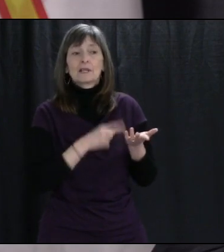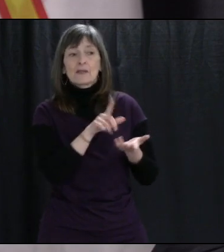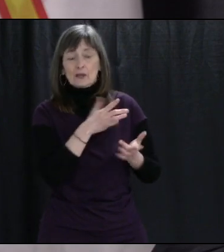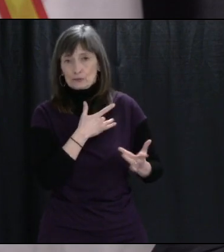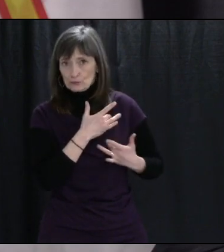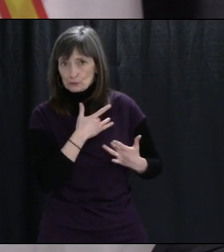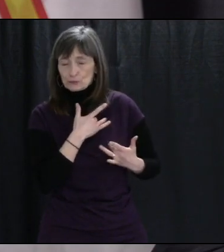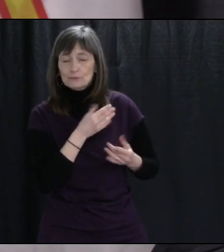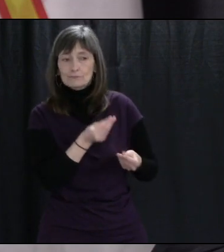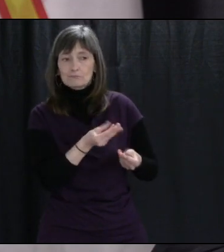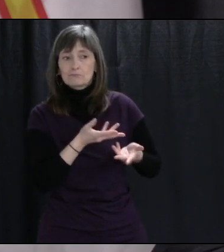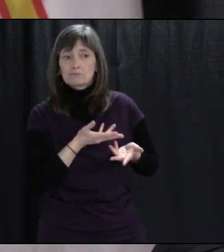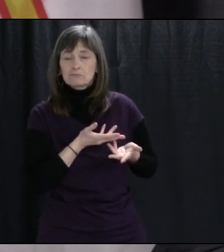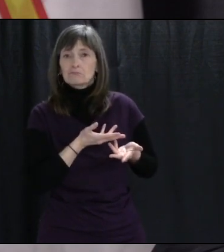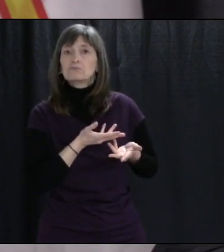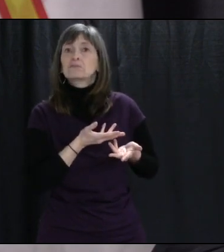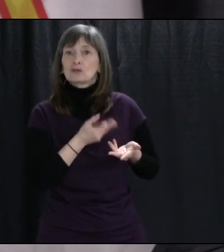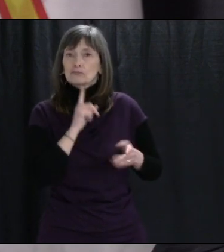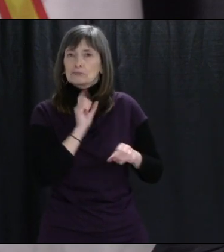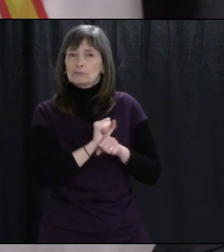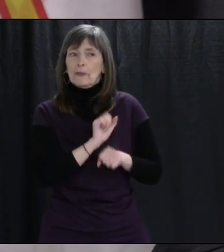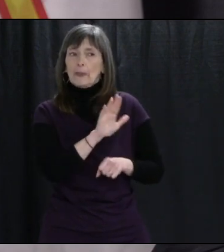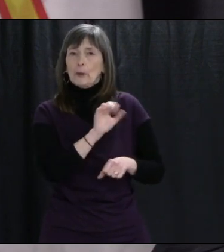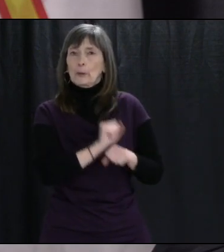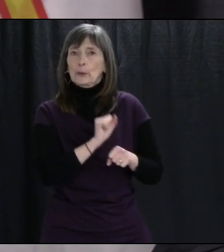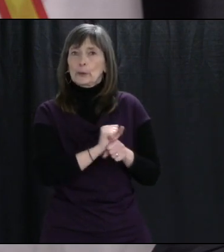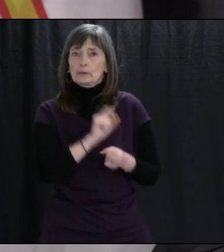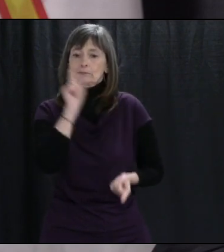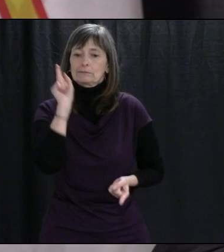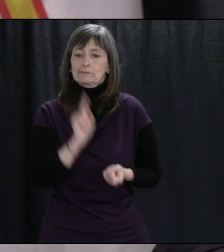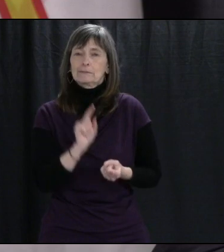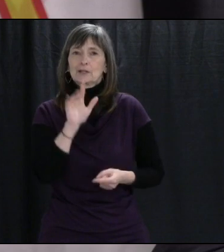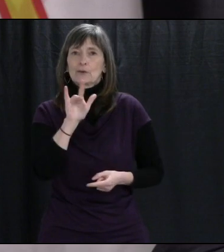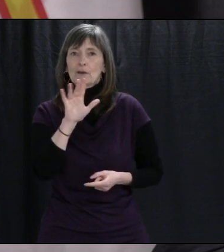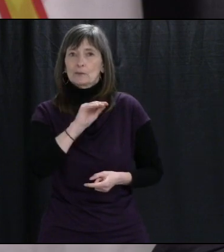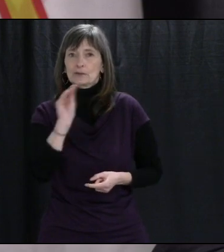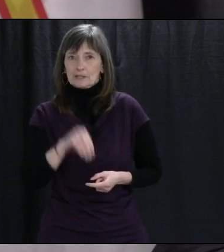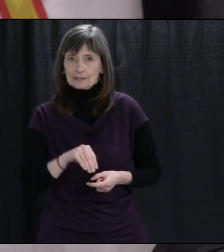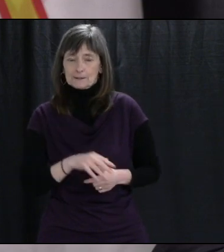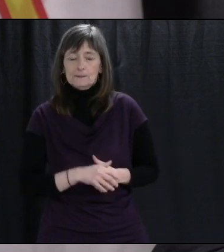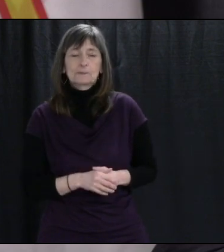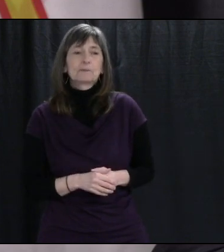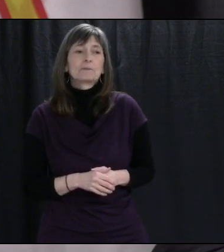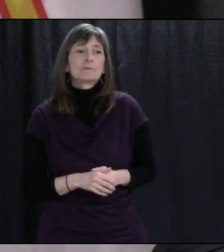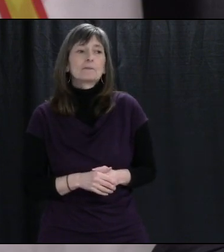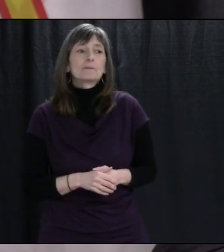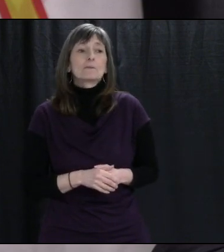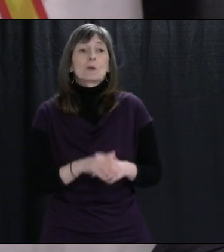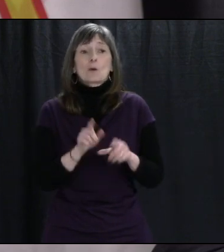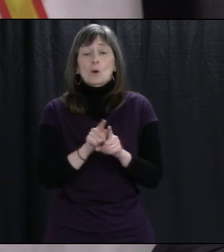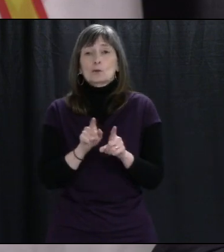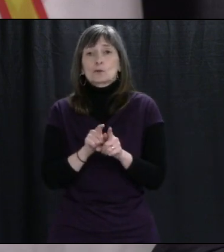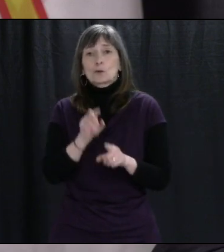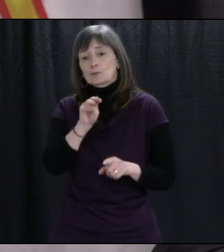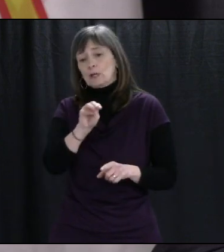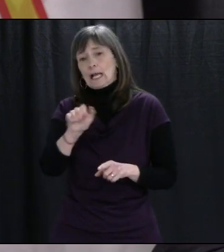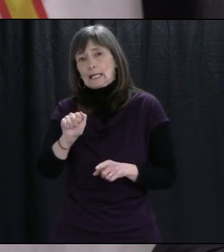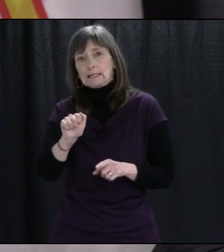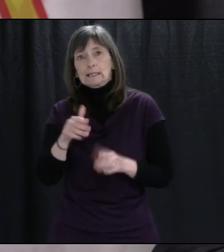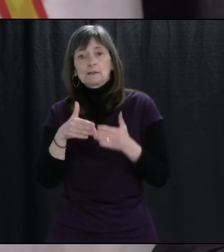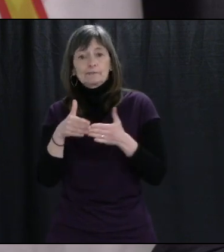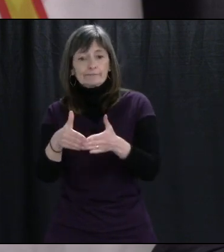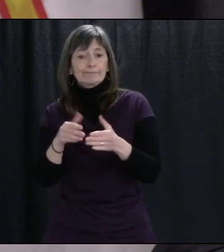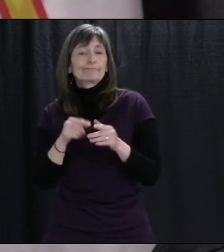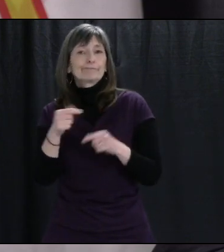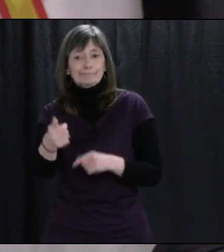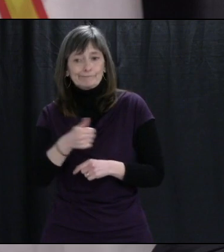seeing a drop of 25% of the shipments coming into the province. And we have Marine Atlantic, of course, too, that